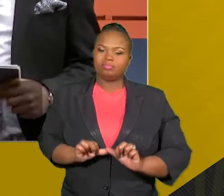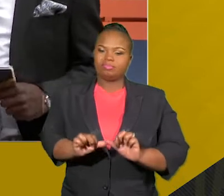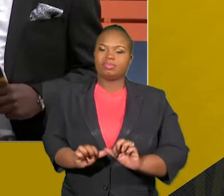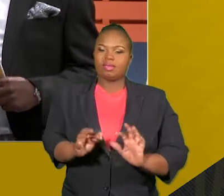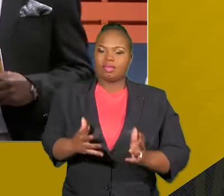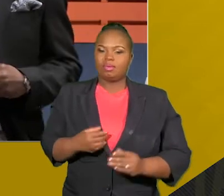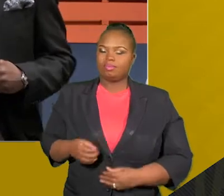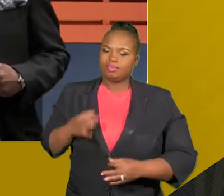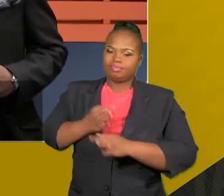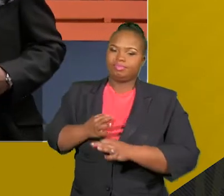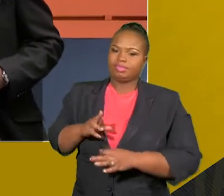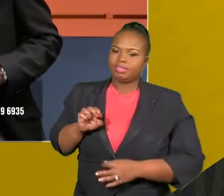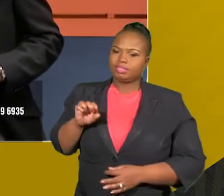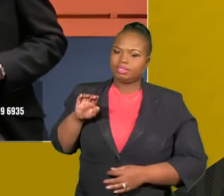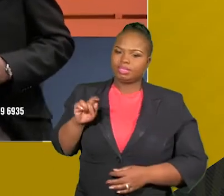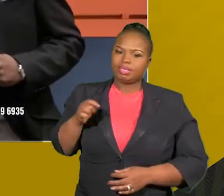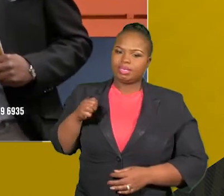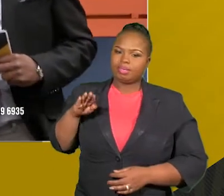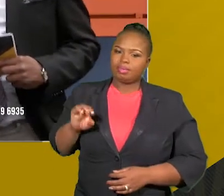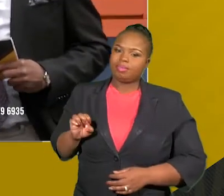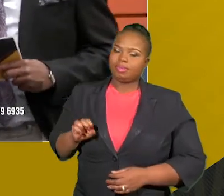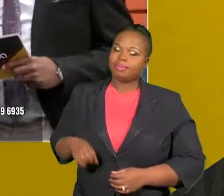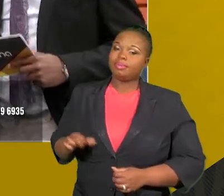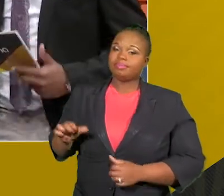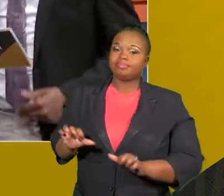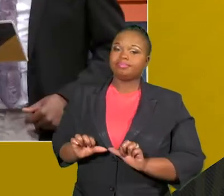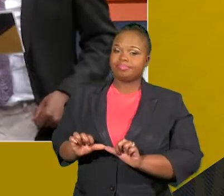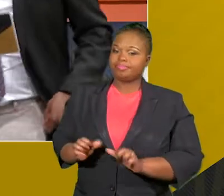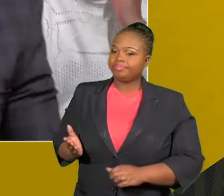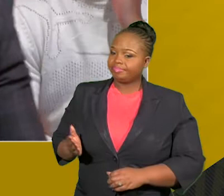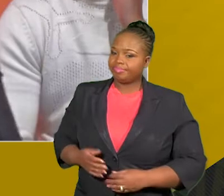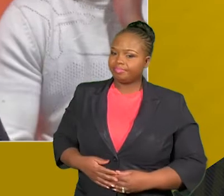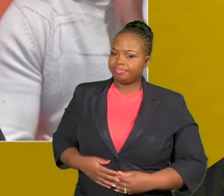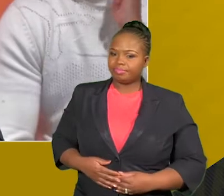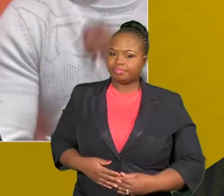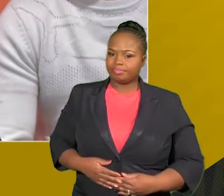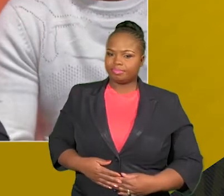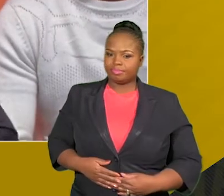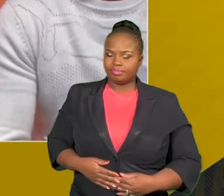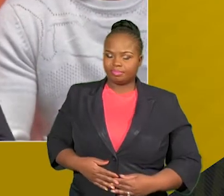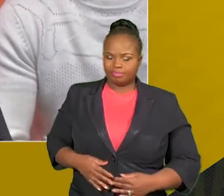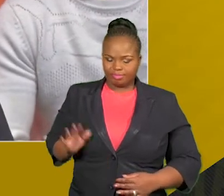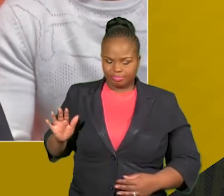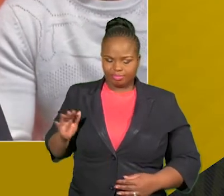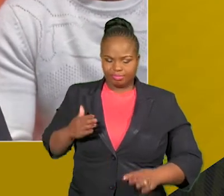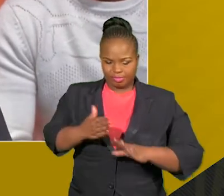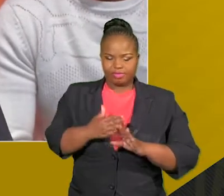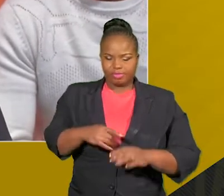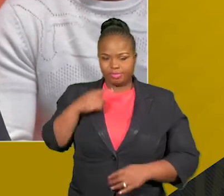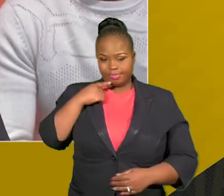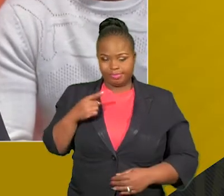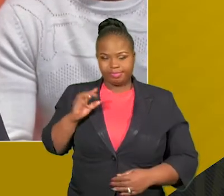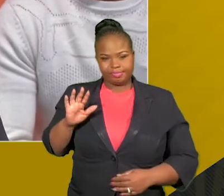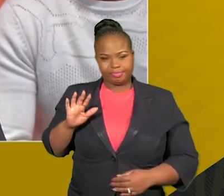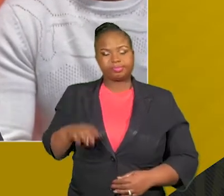siyephambili as well. Babura Tebe, you were saying something before siya break in, a quick one before siqhubeka nohlelo. And to continue with where I left off, I